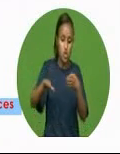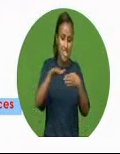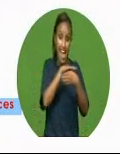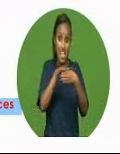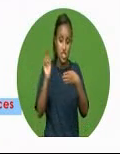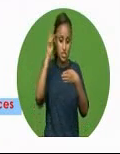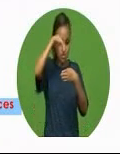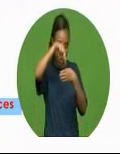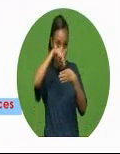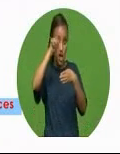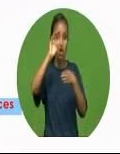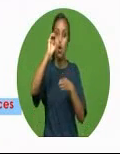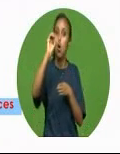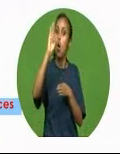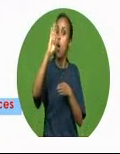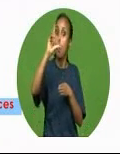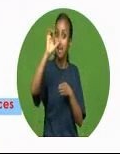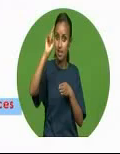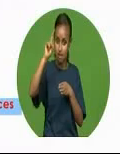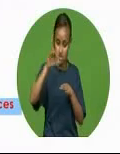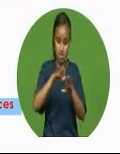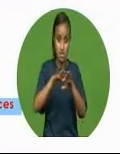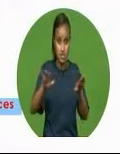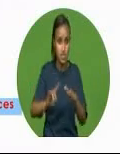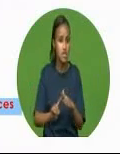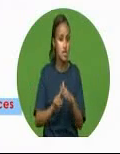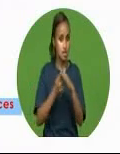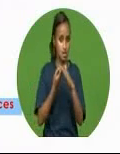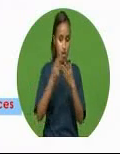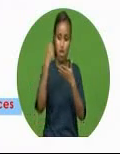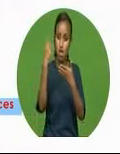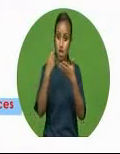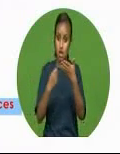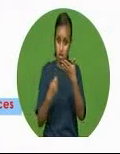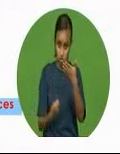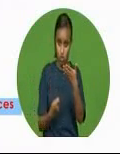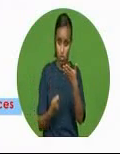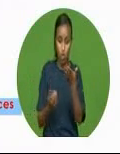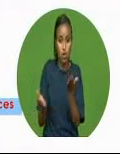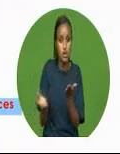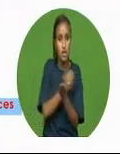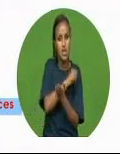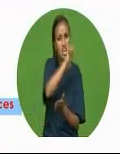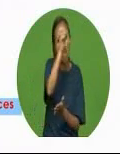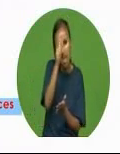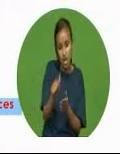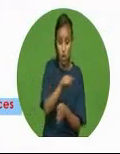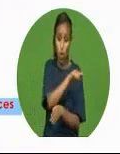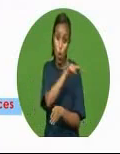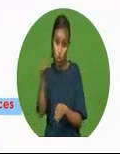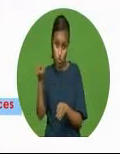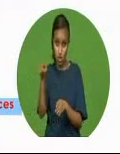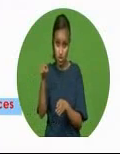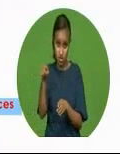project the edge view of the oblique surface, start by drawing or taking any